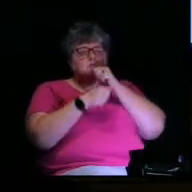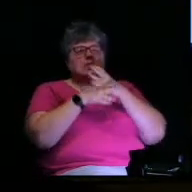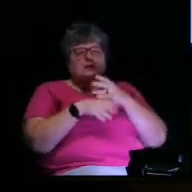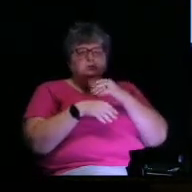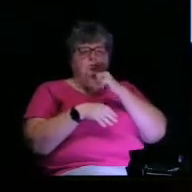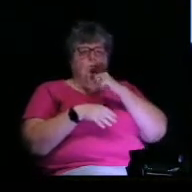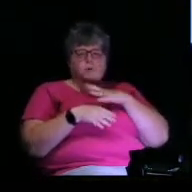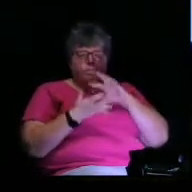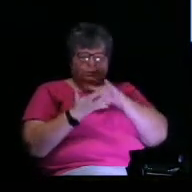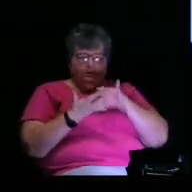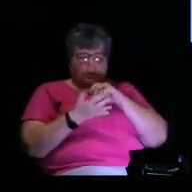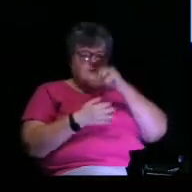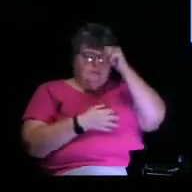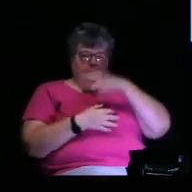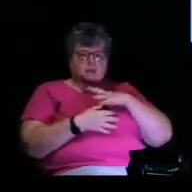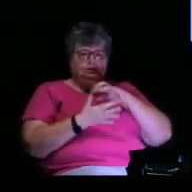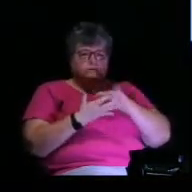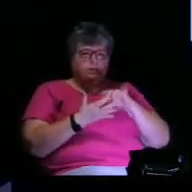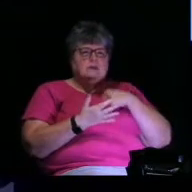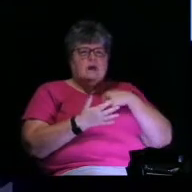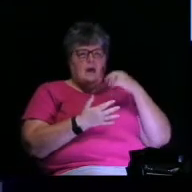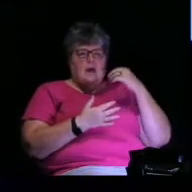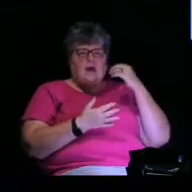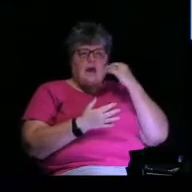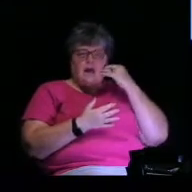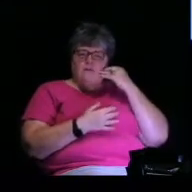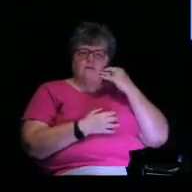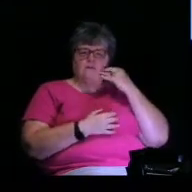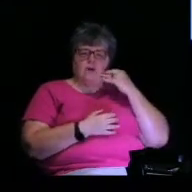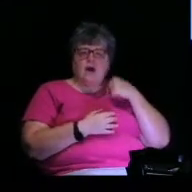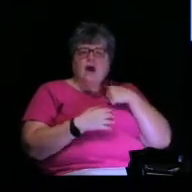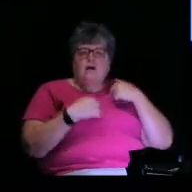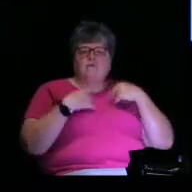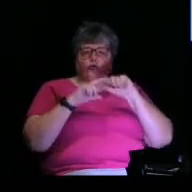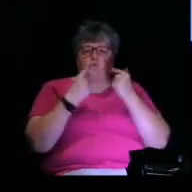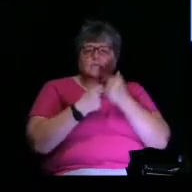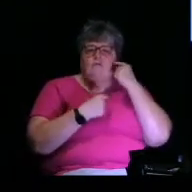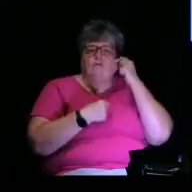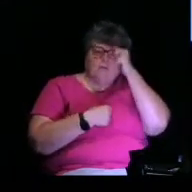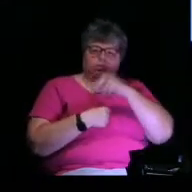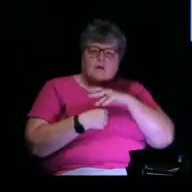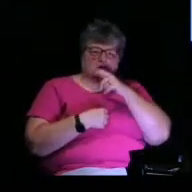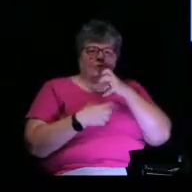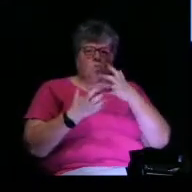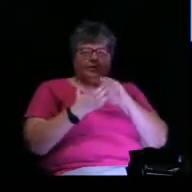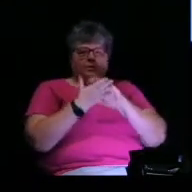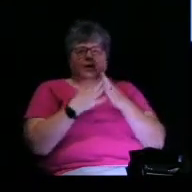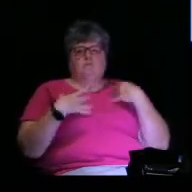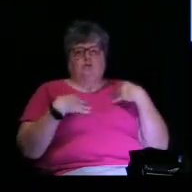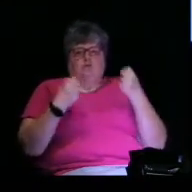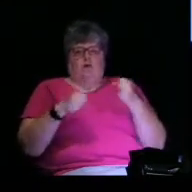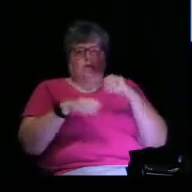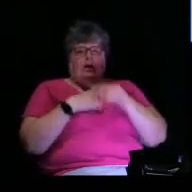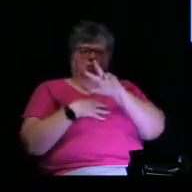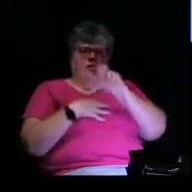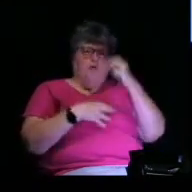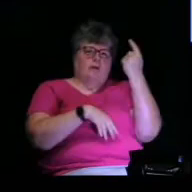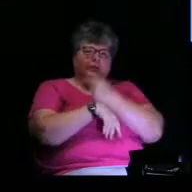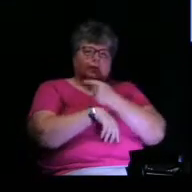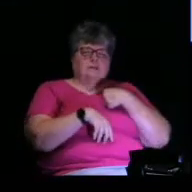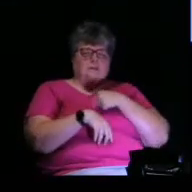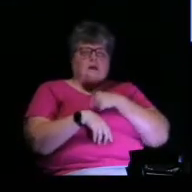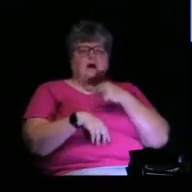studies. And I've even got a group for guys who want to get stronger in 30 days, all right? And so you want to sign up for that, whatever you want to do. But listen, we're trying to develop